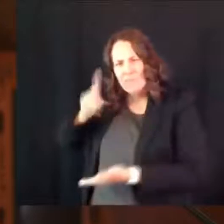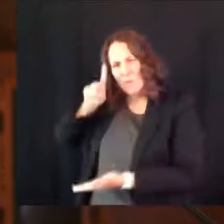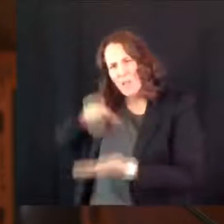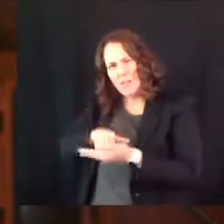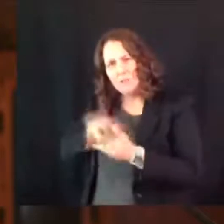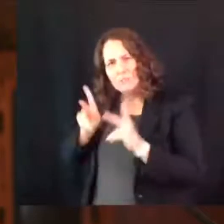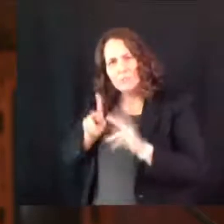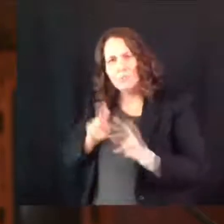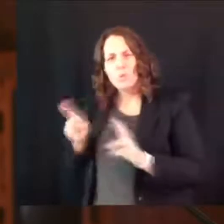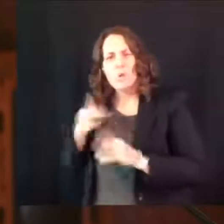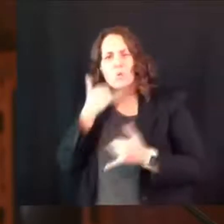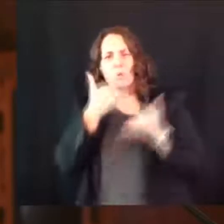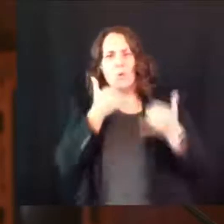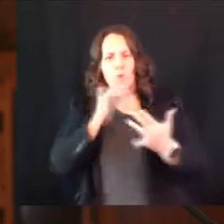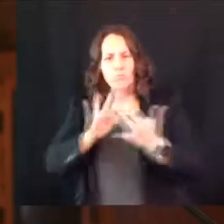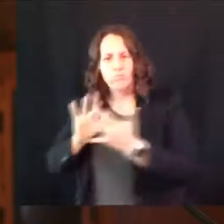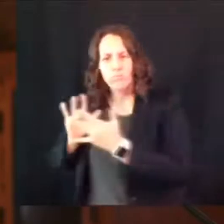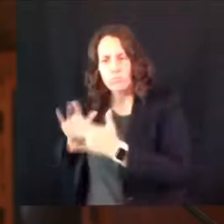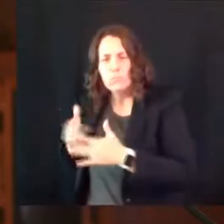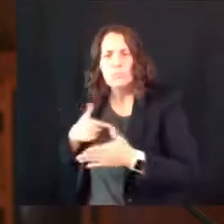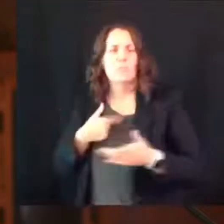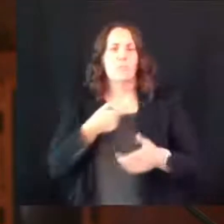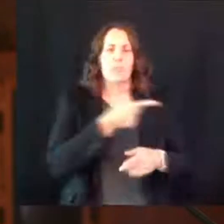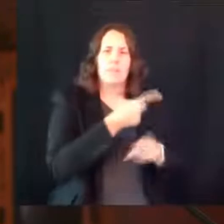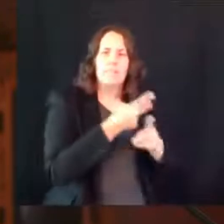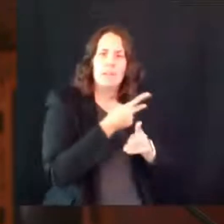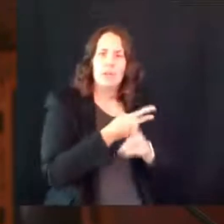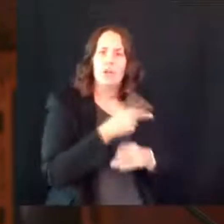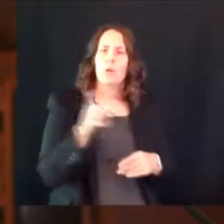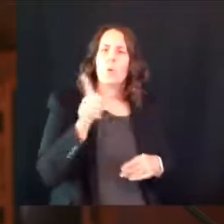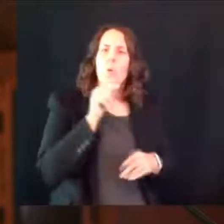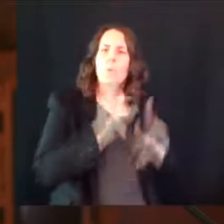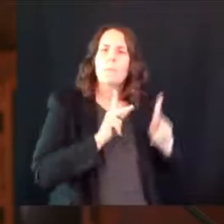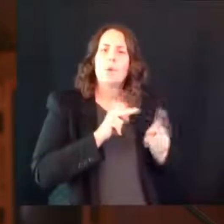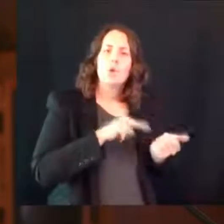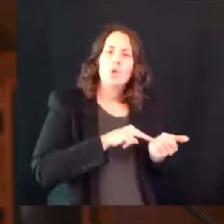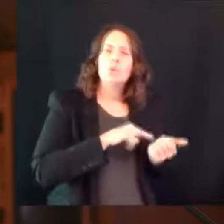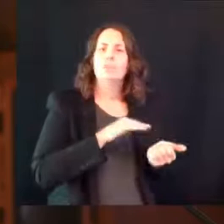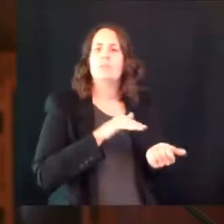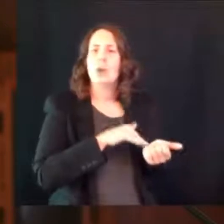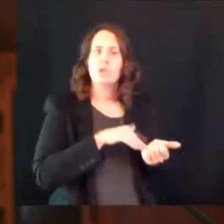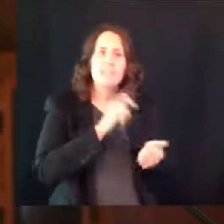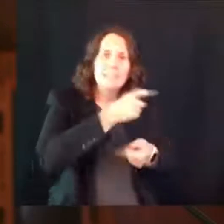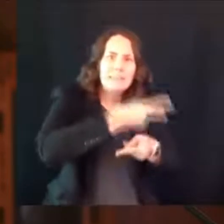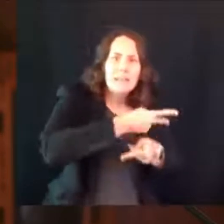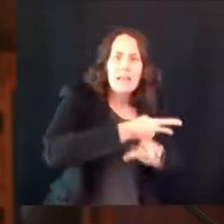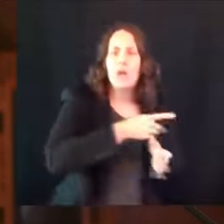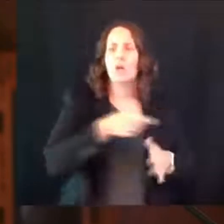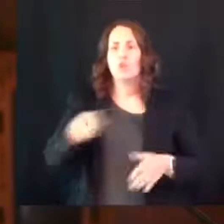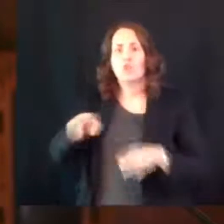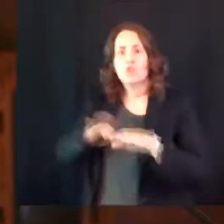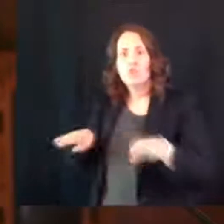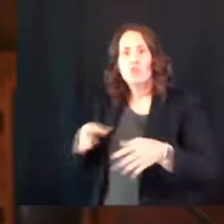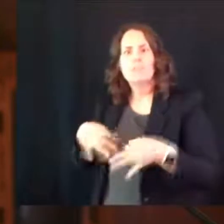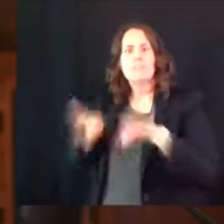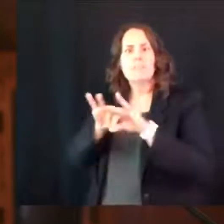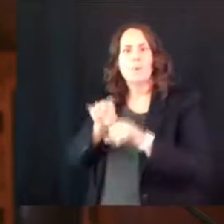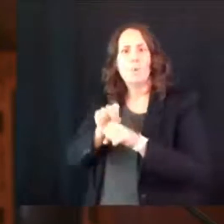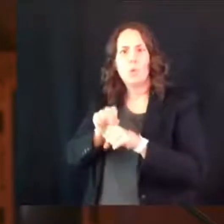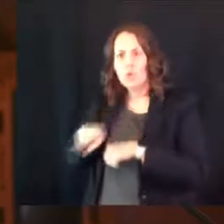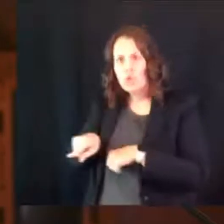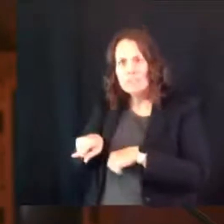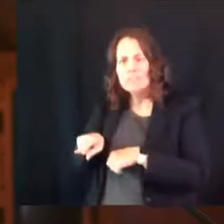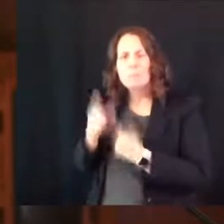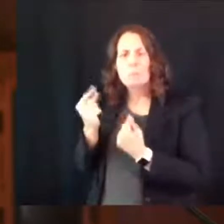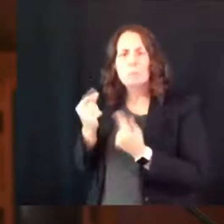our ultimate insurance policy. It was allowing hospitals and individually and among their regions to do